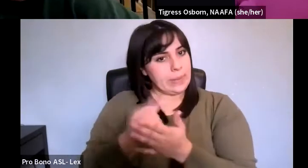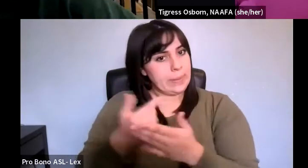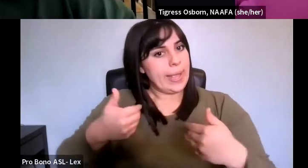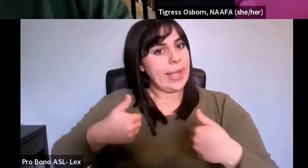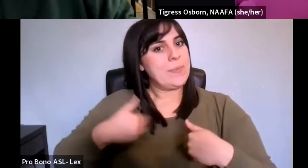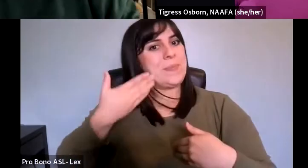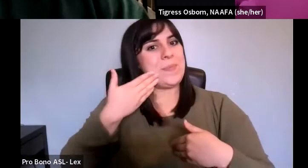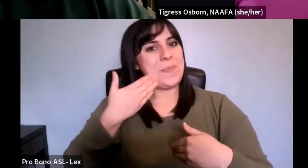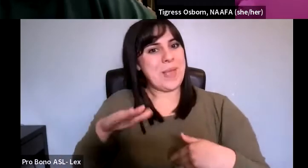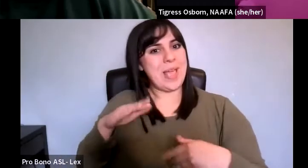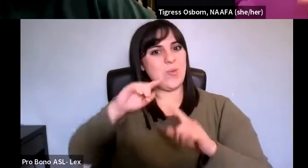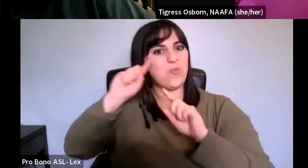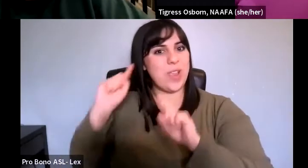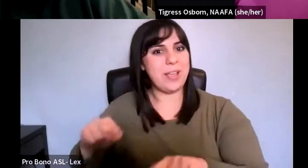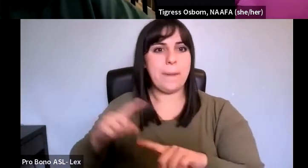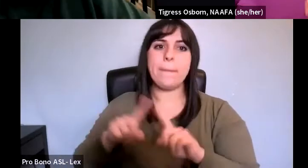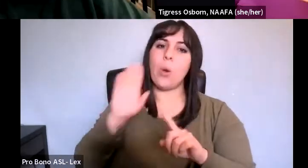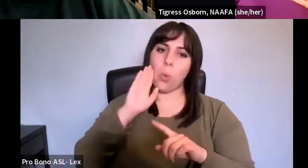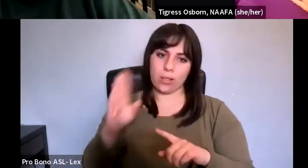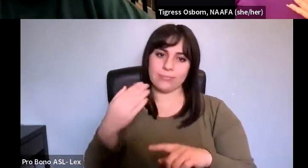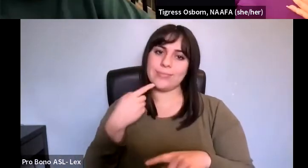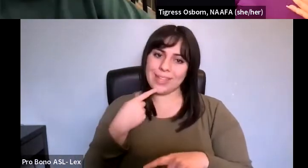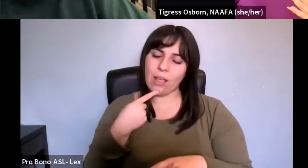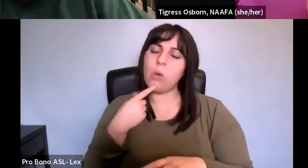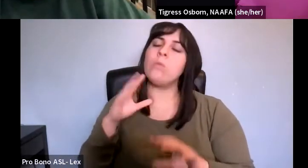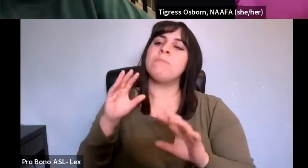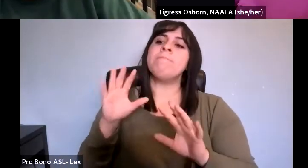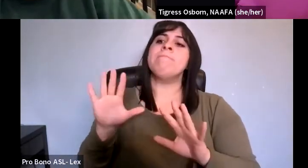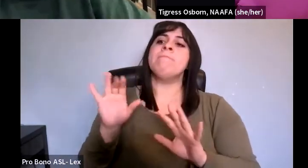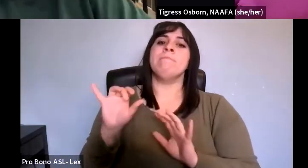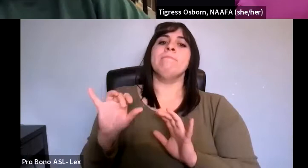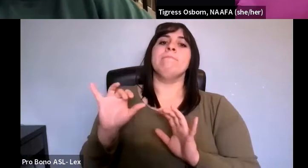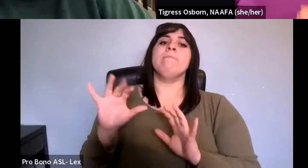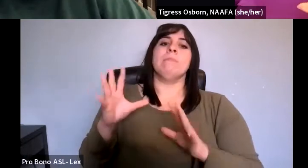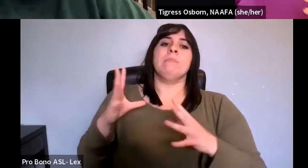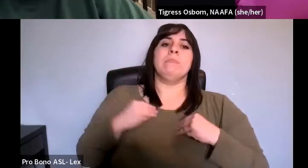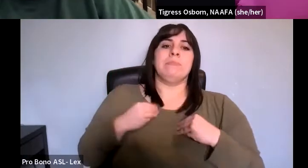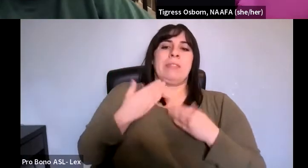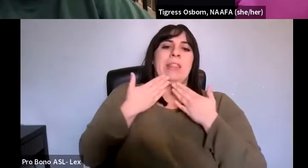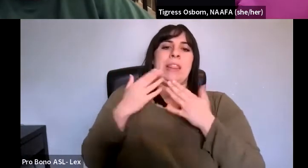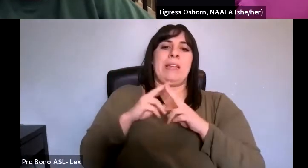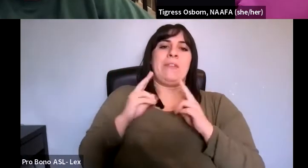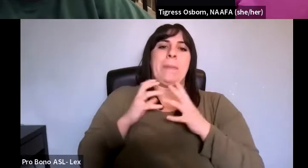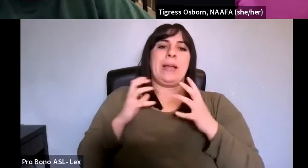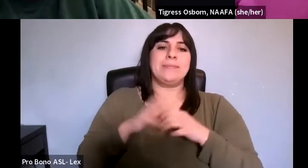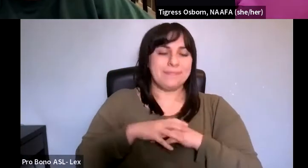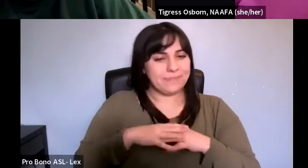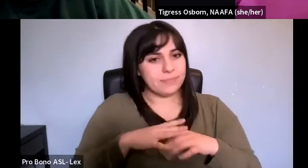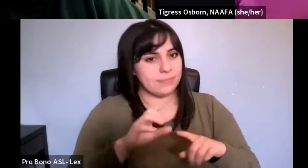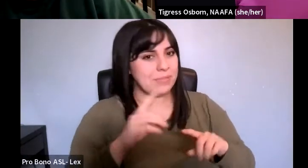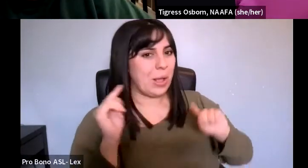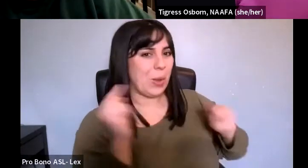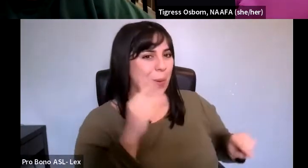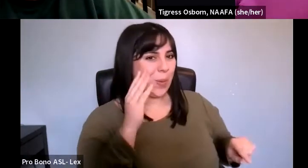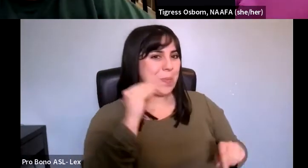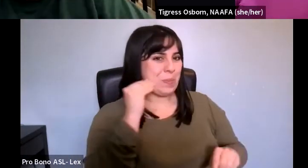much. Even if I have to cry myself to sleep, I'll be like, you know what? Thank you very much. You're right. I'm really glad that you actually said that, Sophie, because it